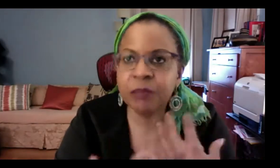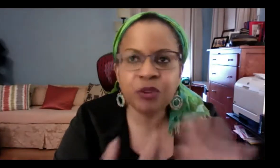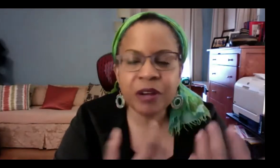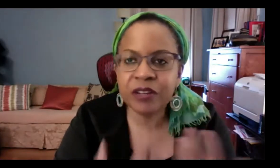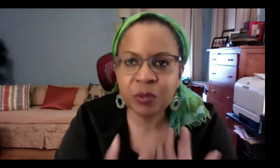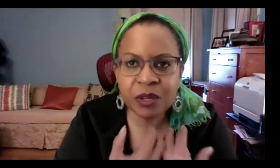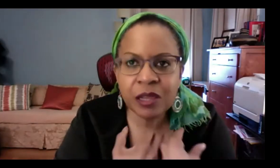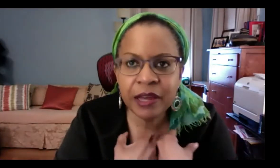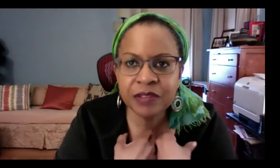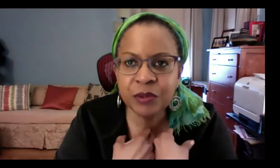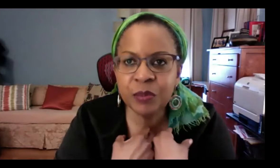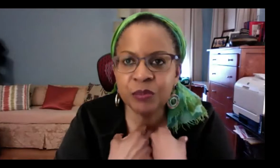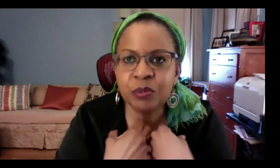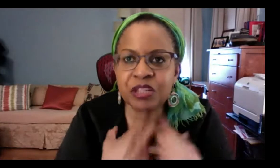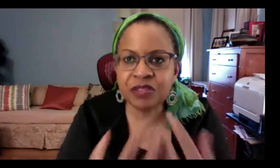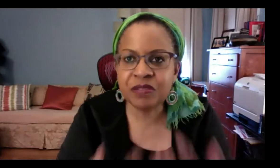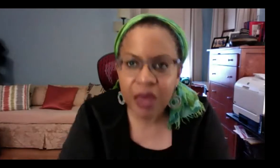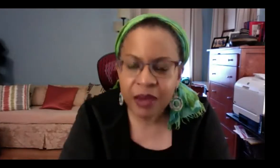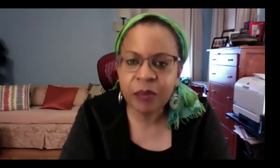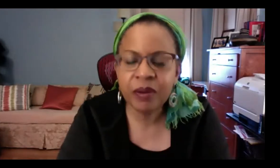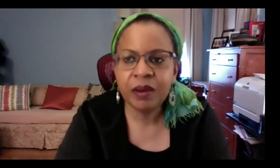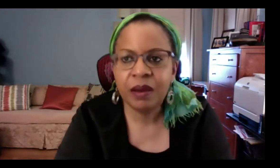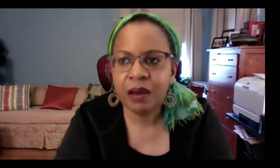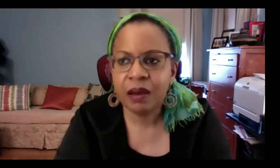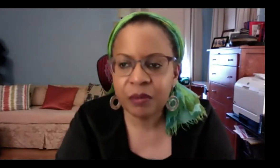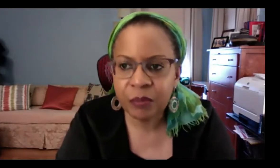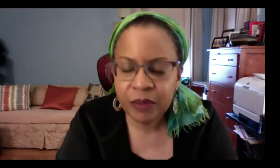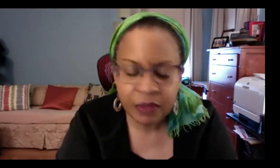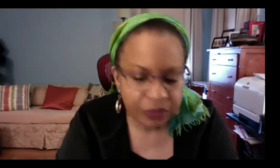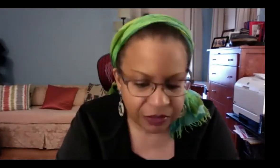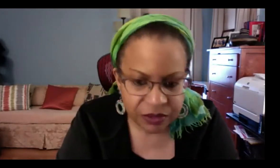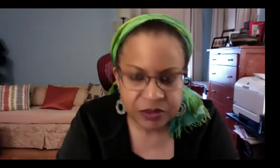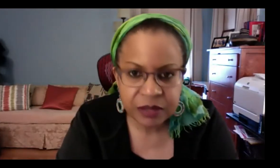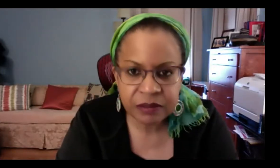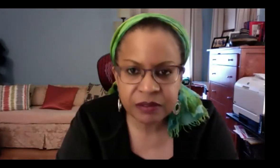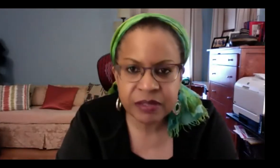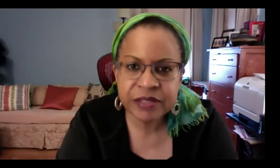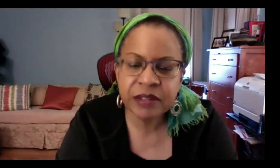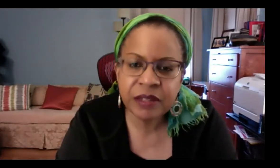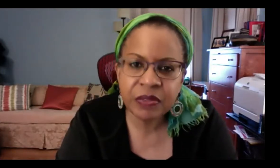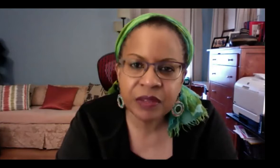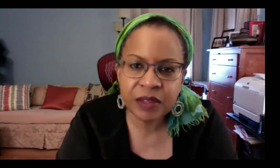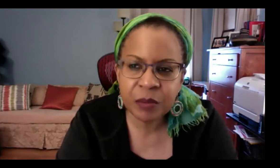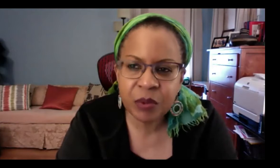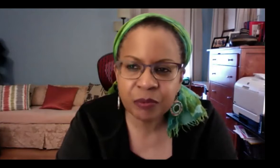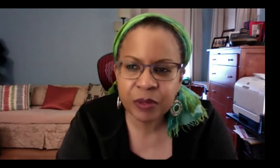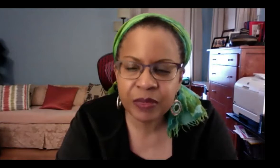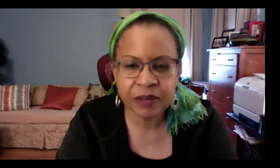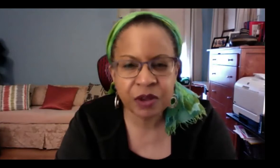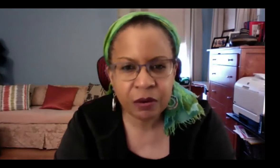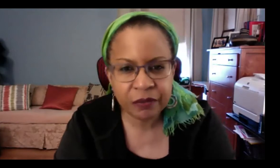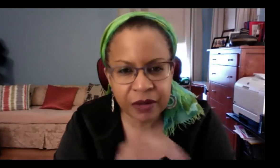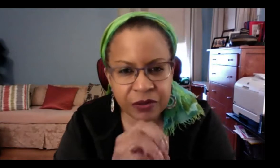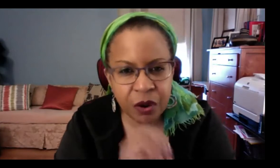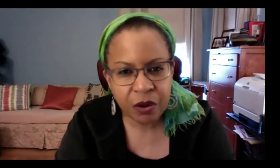what I'm trying to do in the classroom reaches them, that there isn't anything that I'm offering that